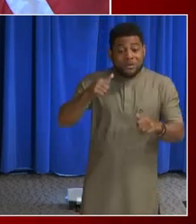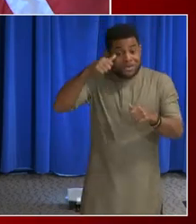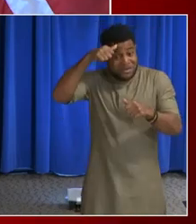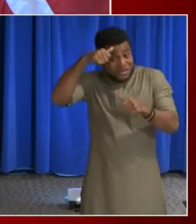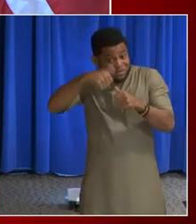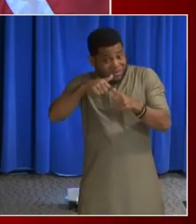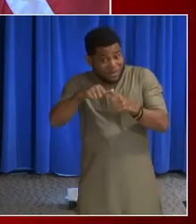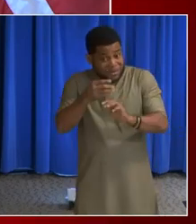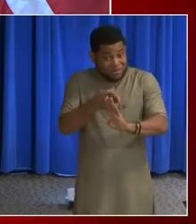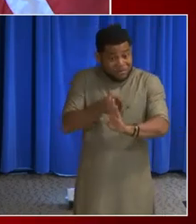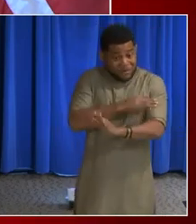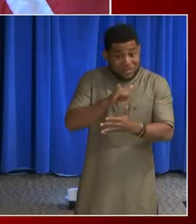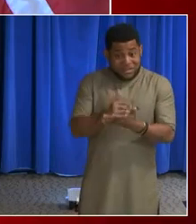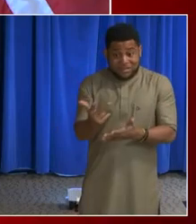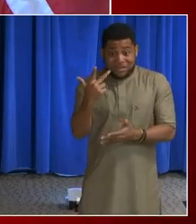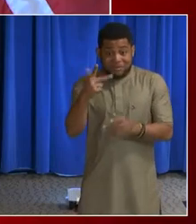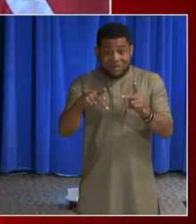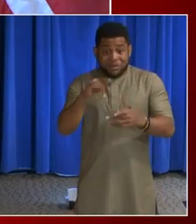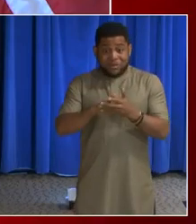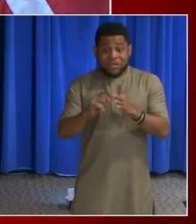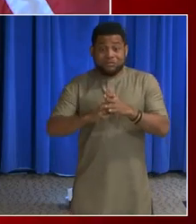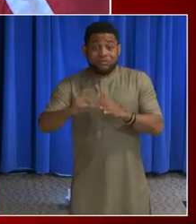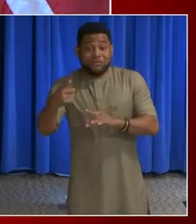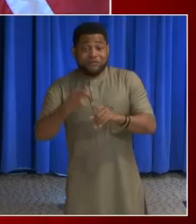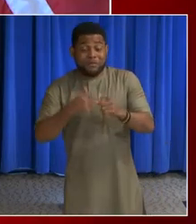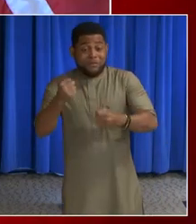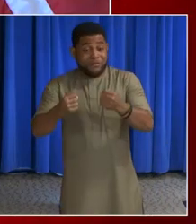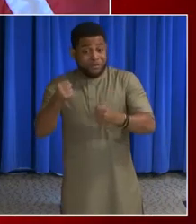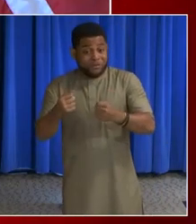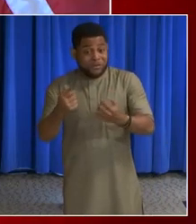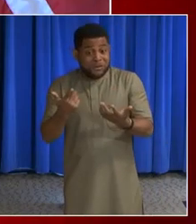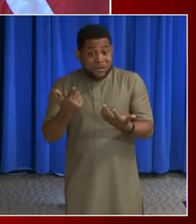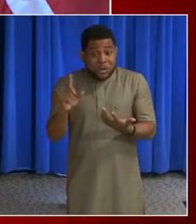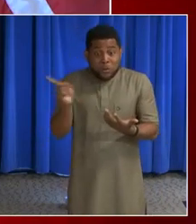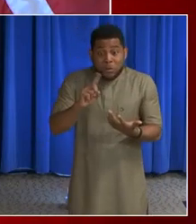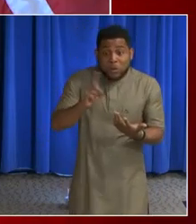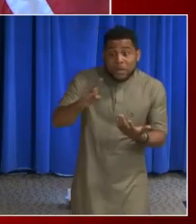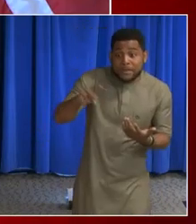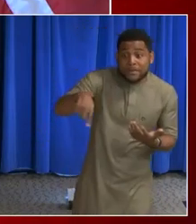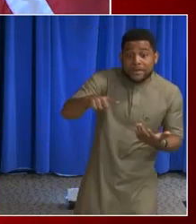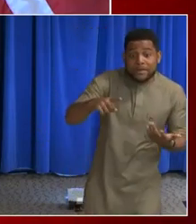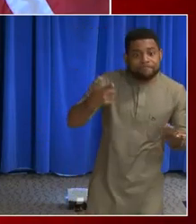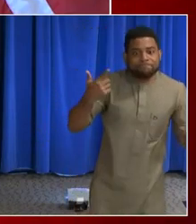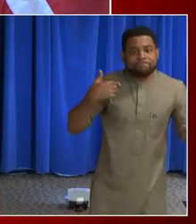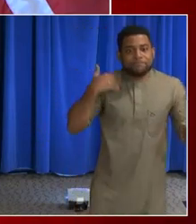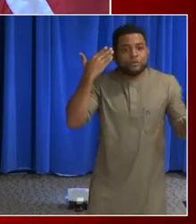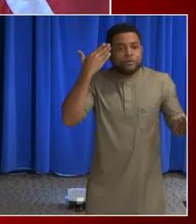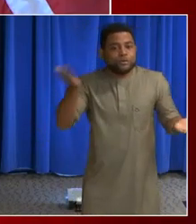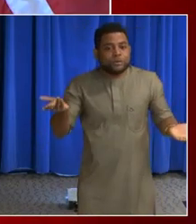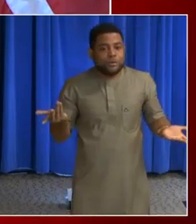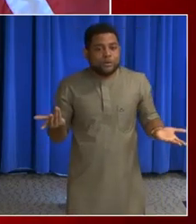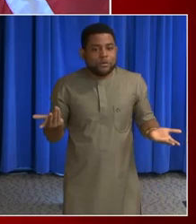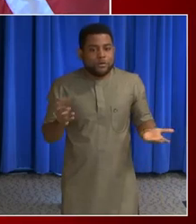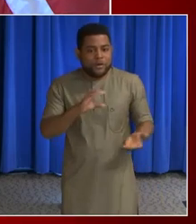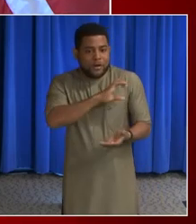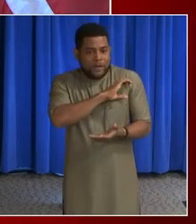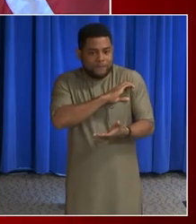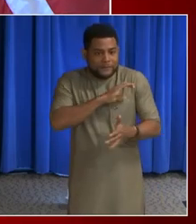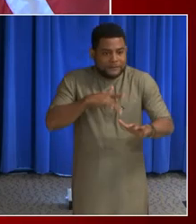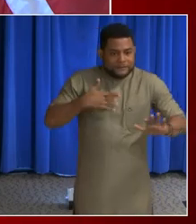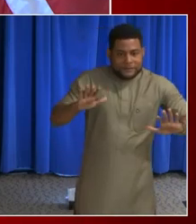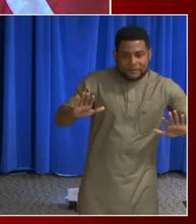individuals who had ran from the vehicle. Their whereabouts remain unknown to this day. And the officers, again, I was not surprised